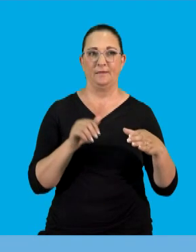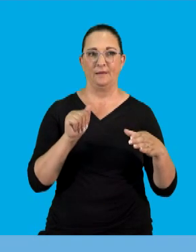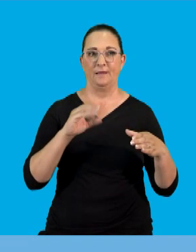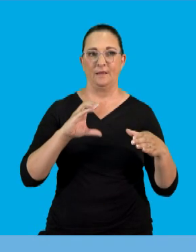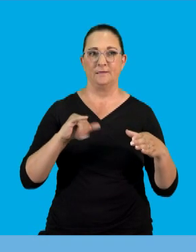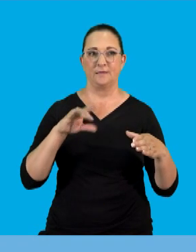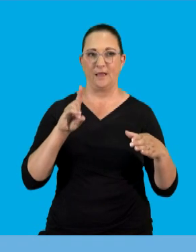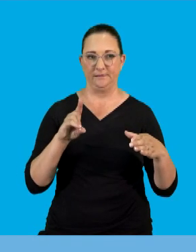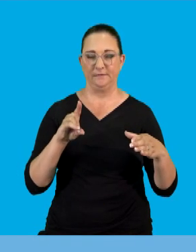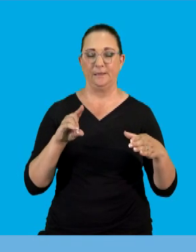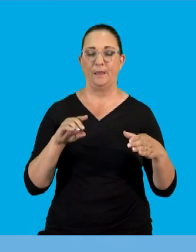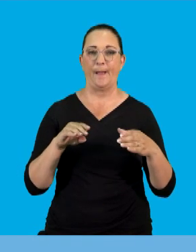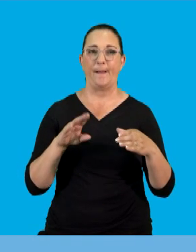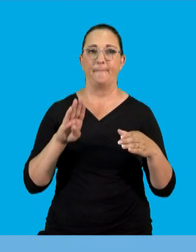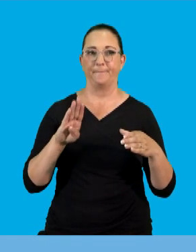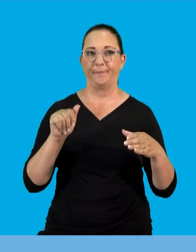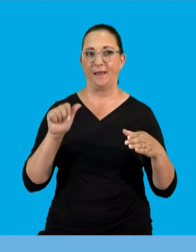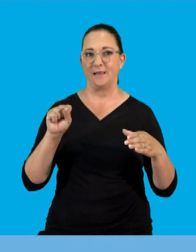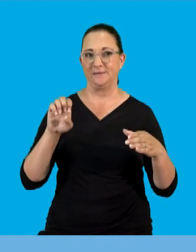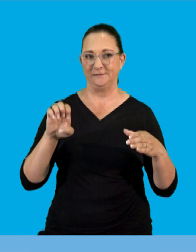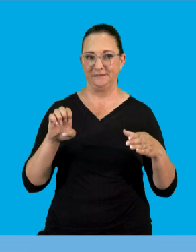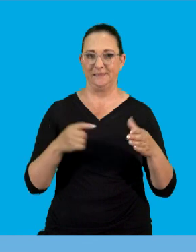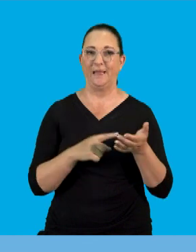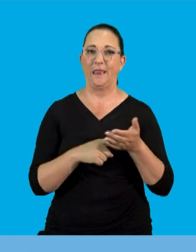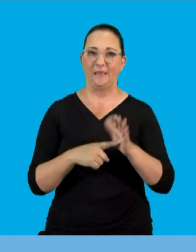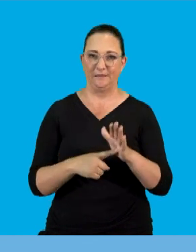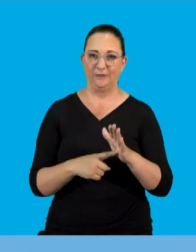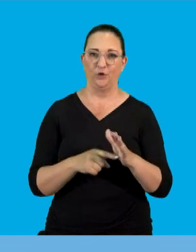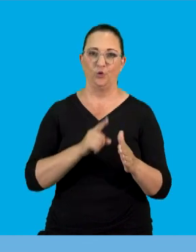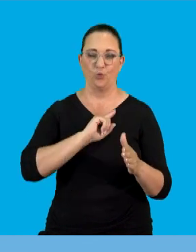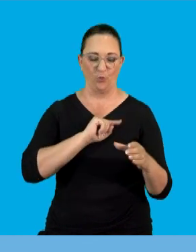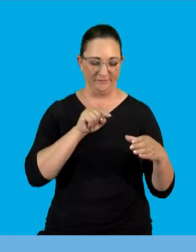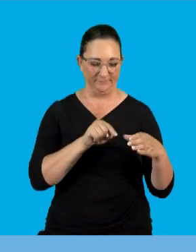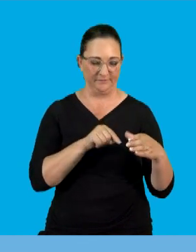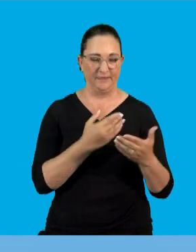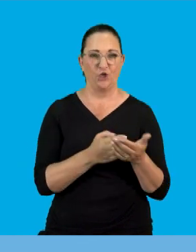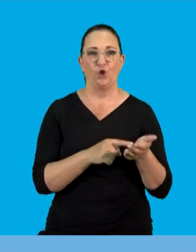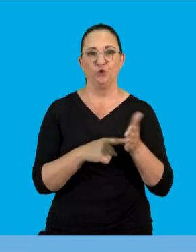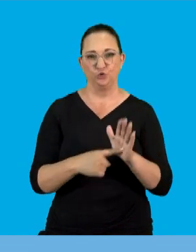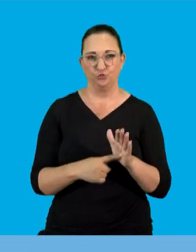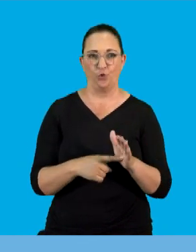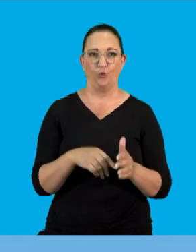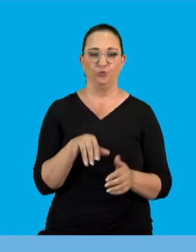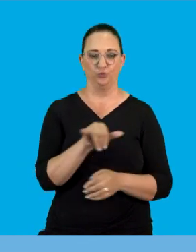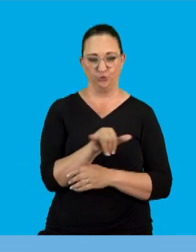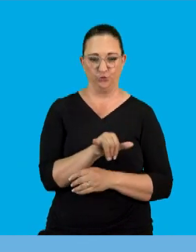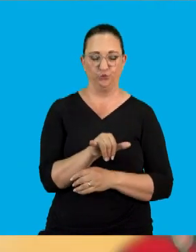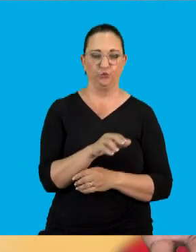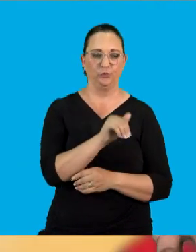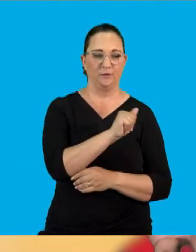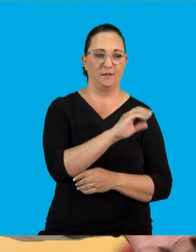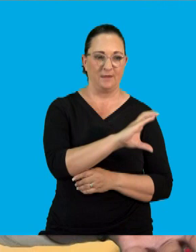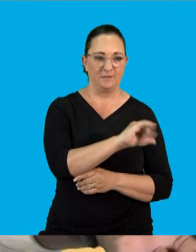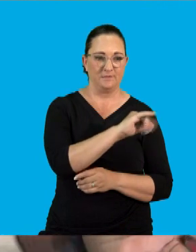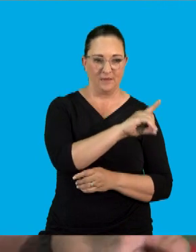acid-base indicators. So if an indicator or an acid-base indicator, it is that substance that determines if whether a substance is